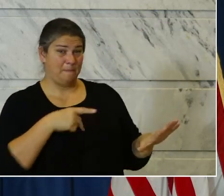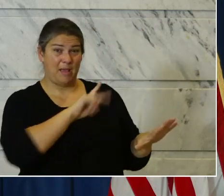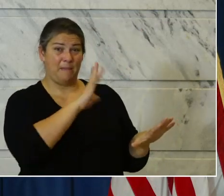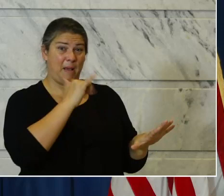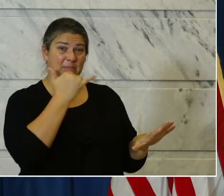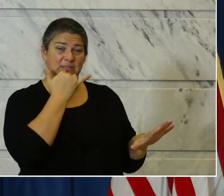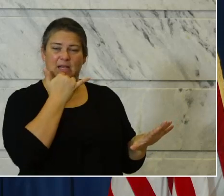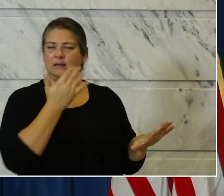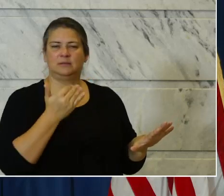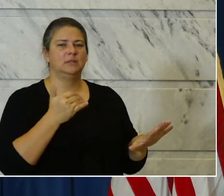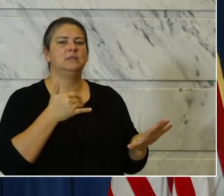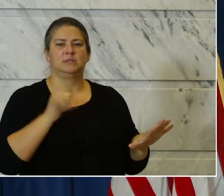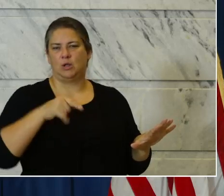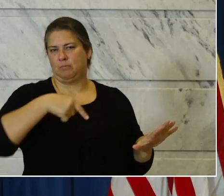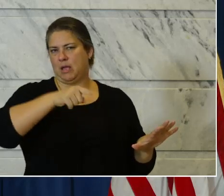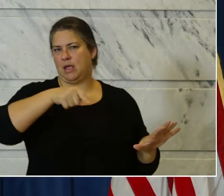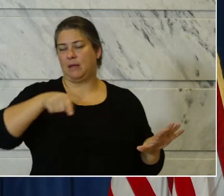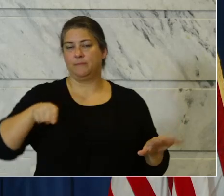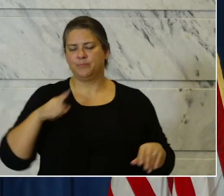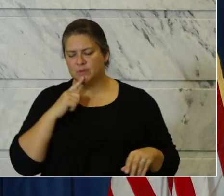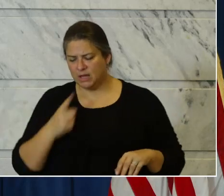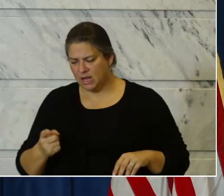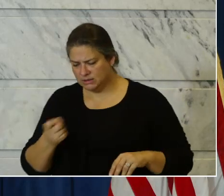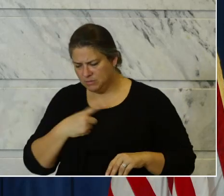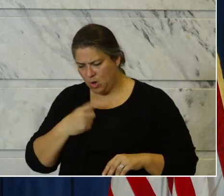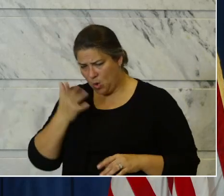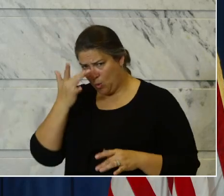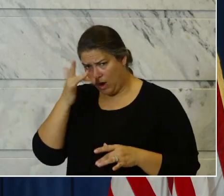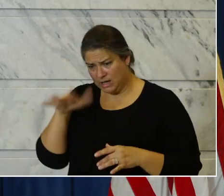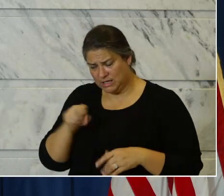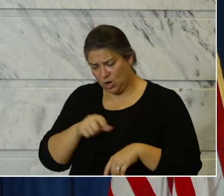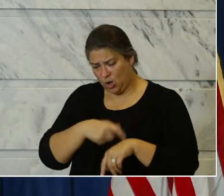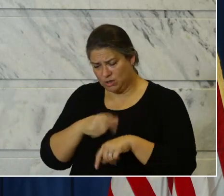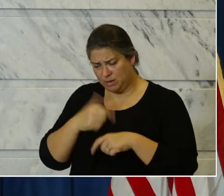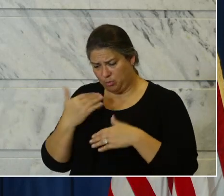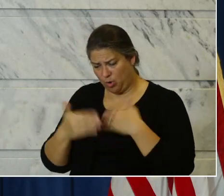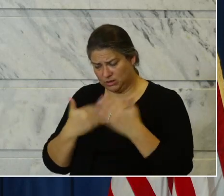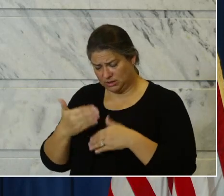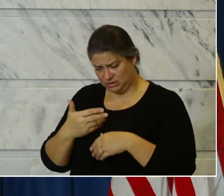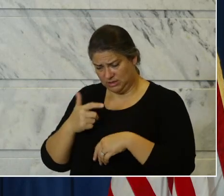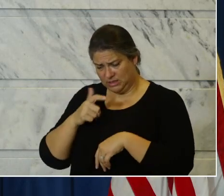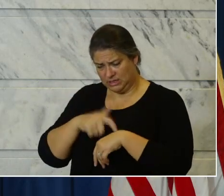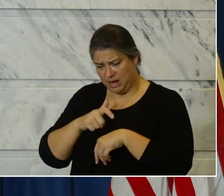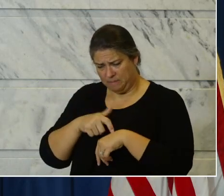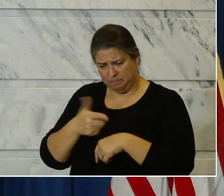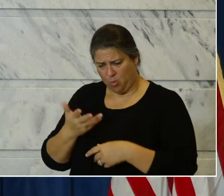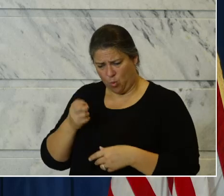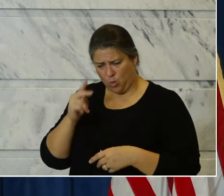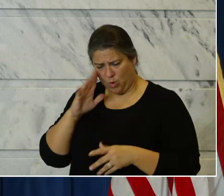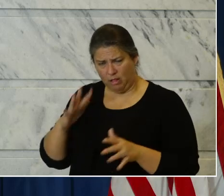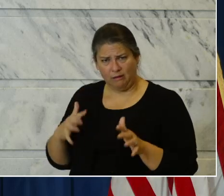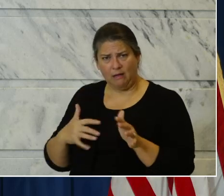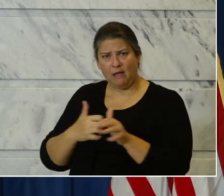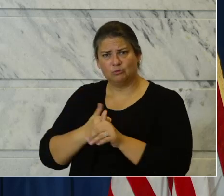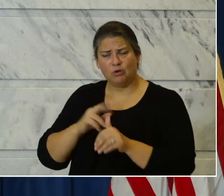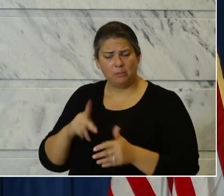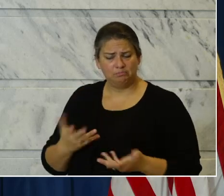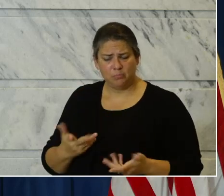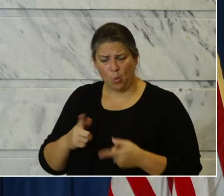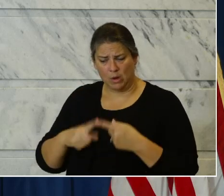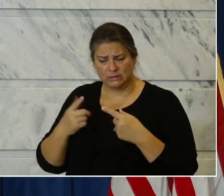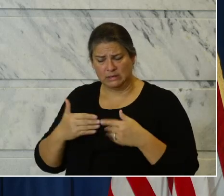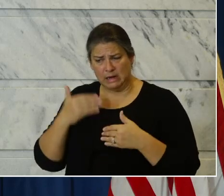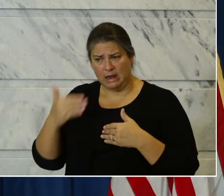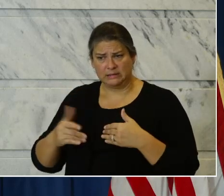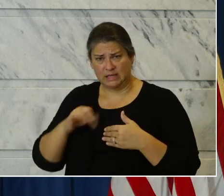are the remaining claims taking longer to process? Is there a timeline on the backlog, and what's next for people who didn't receive